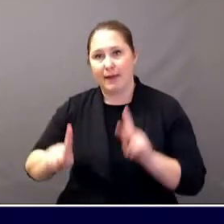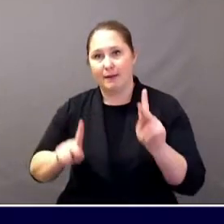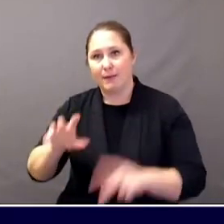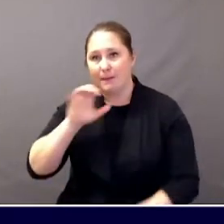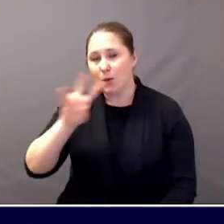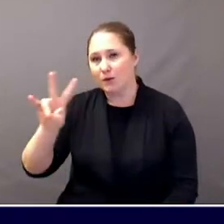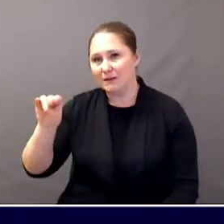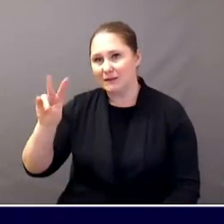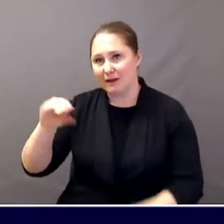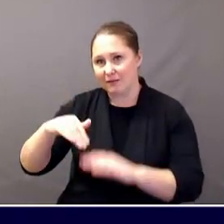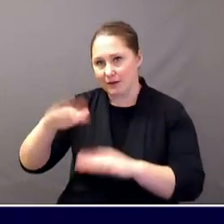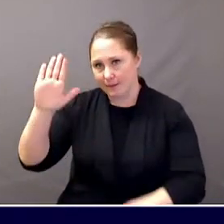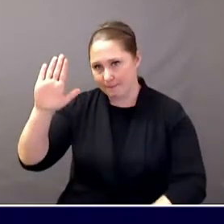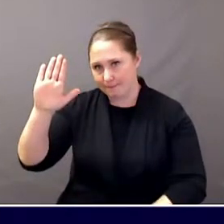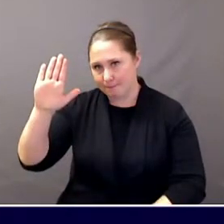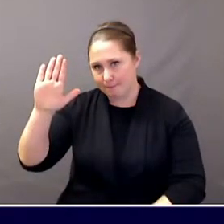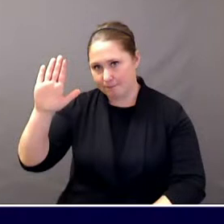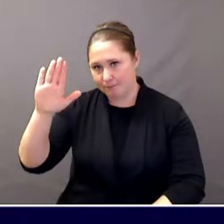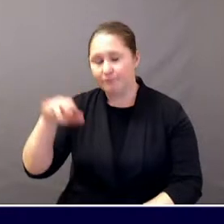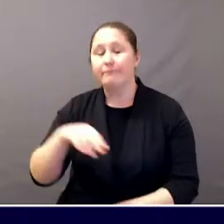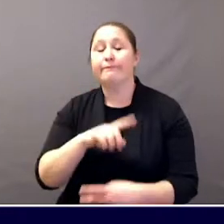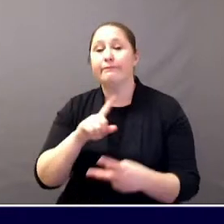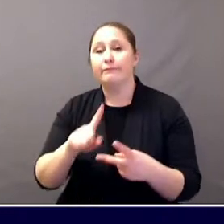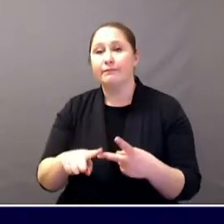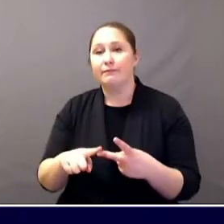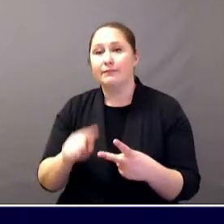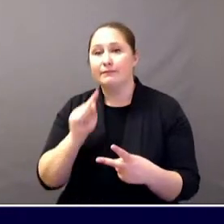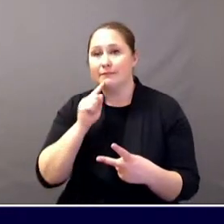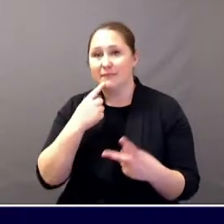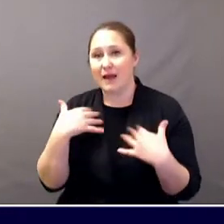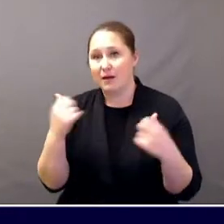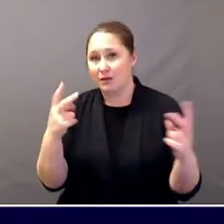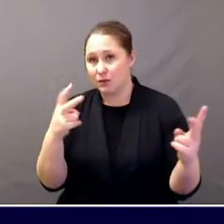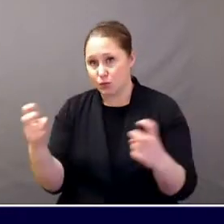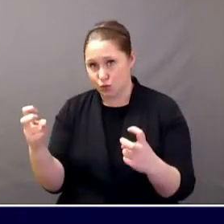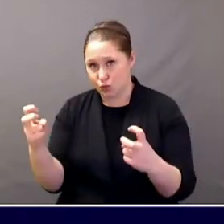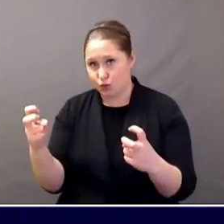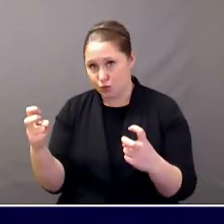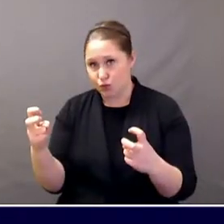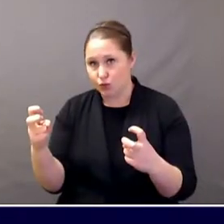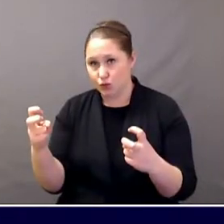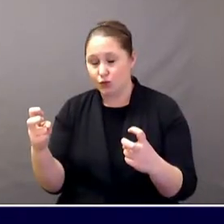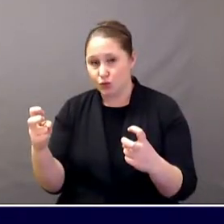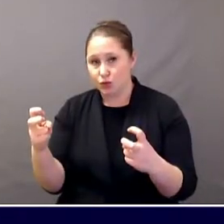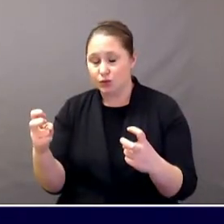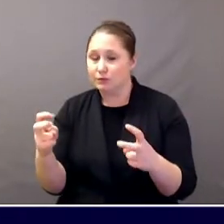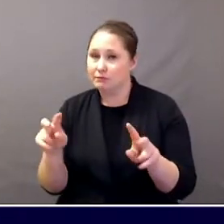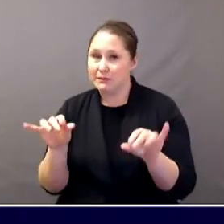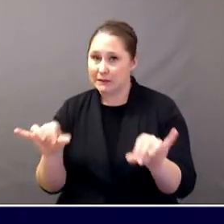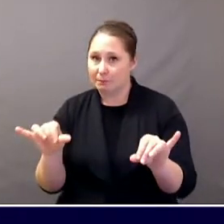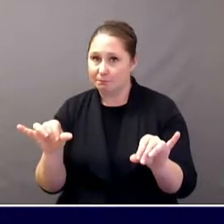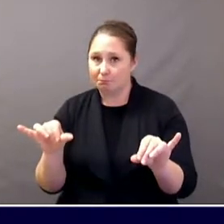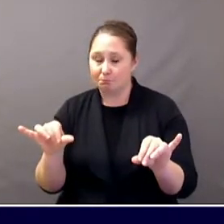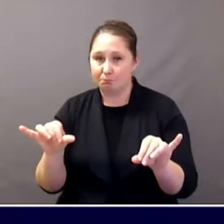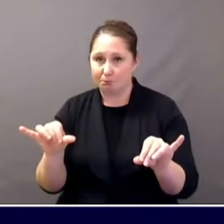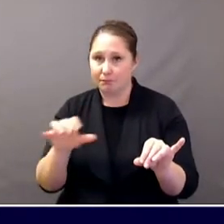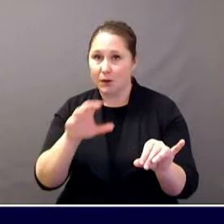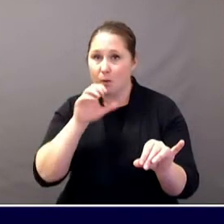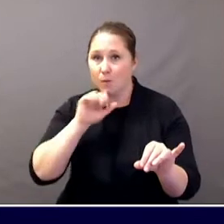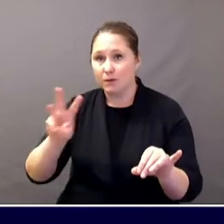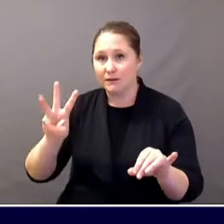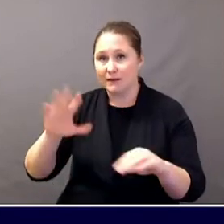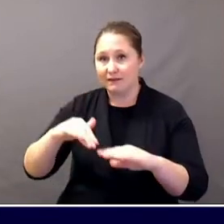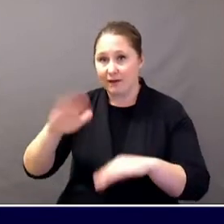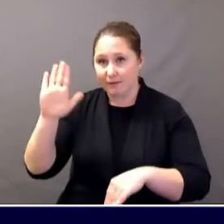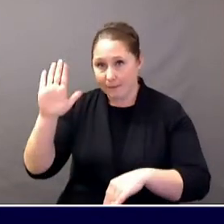older, and people with underlying serious health conditions. And it still includes people aged 65 and over